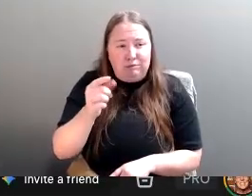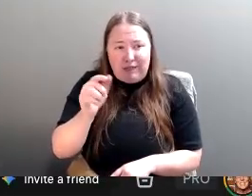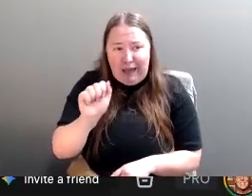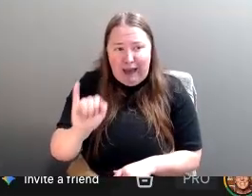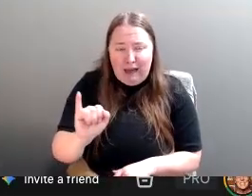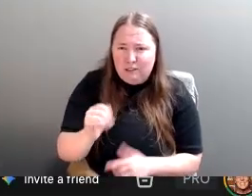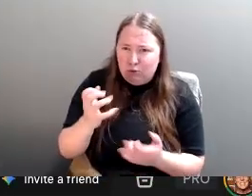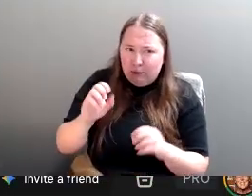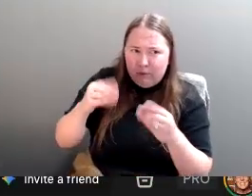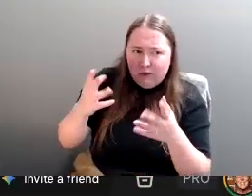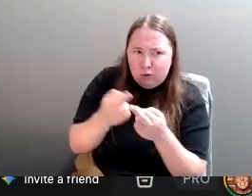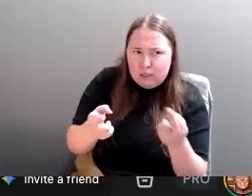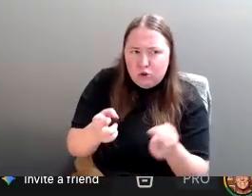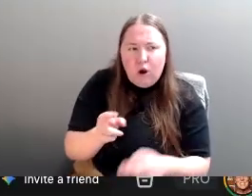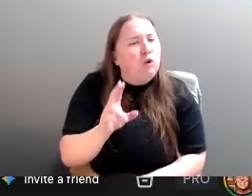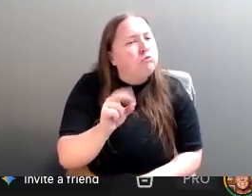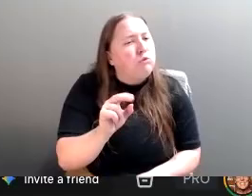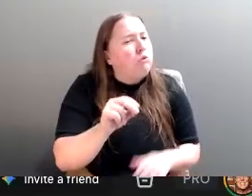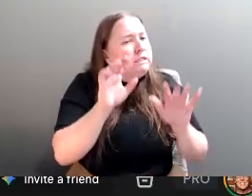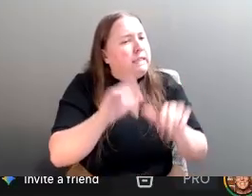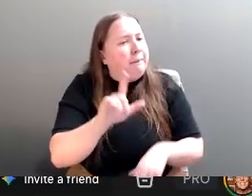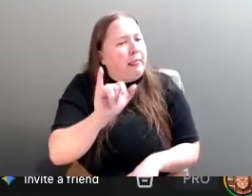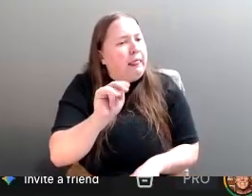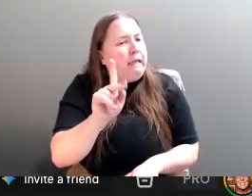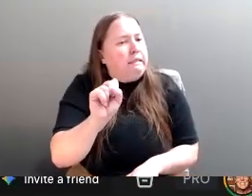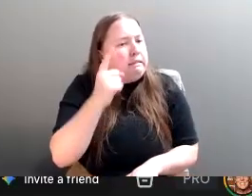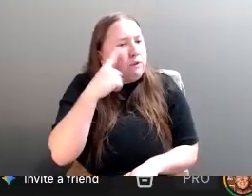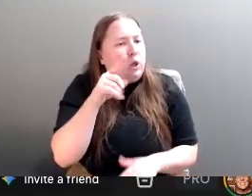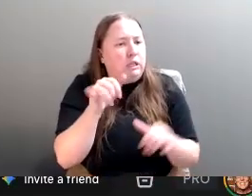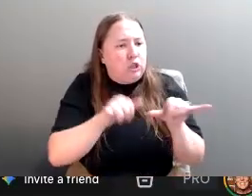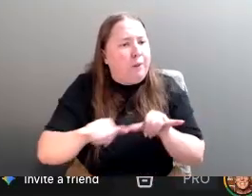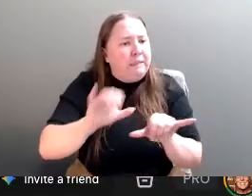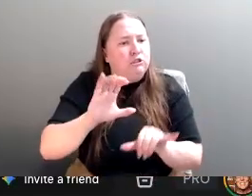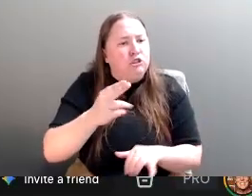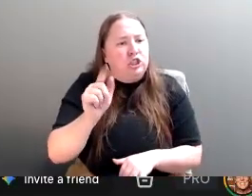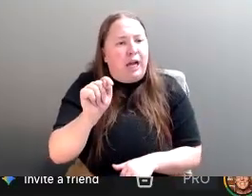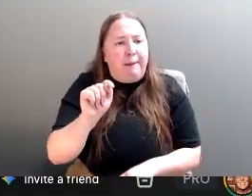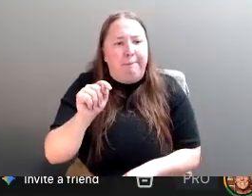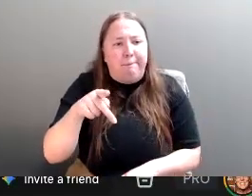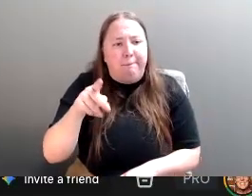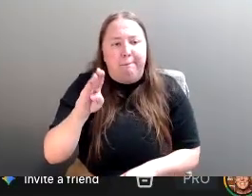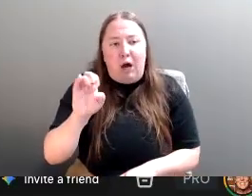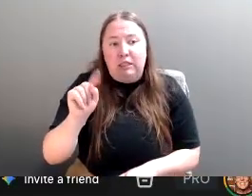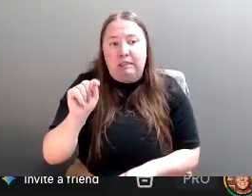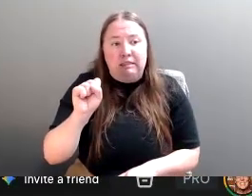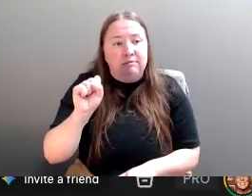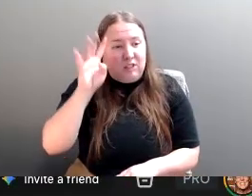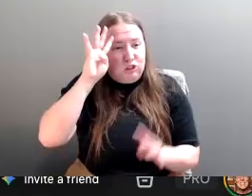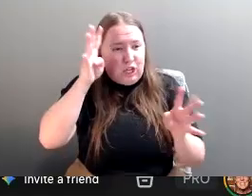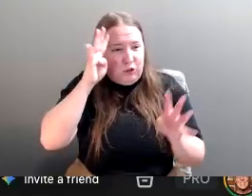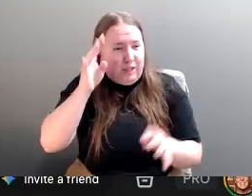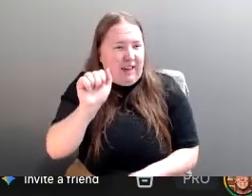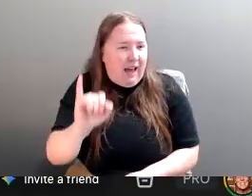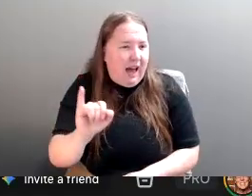You want me to provide a resource? I'm No, sorry. just put in some links to the common chatbots, the generative AI, the Grok,